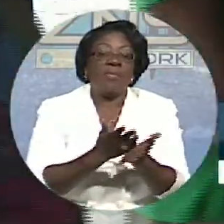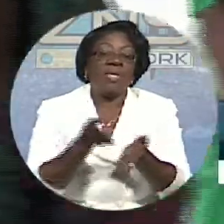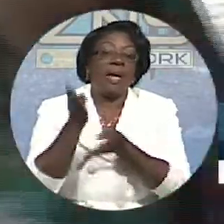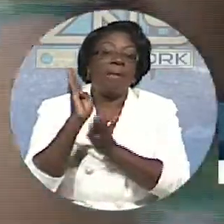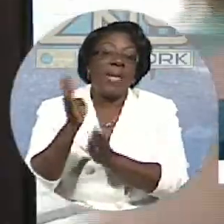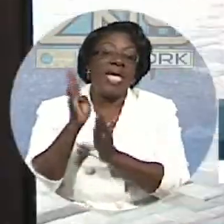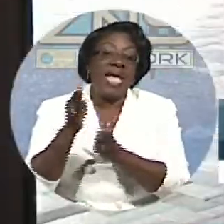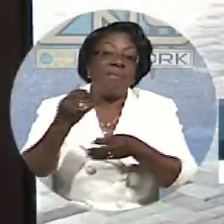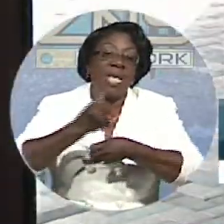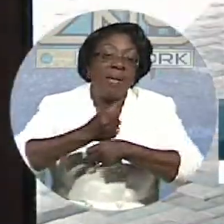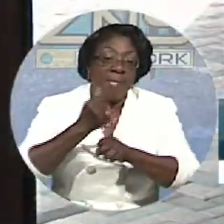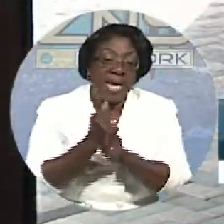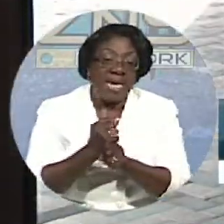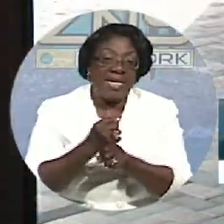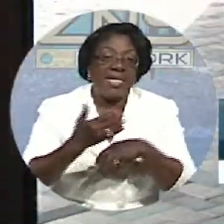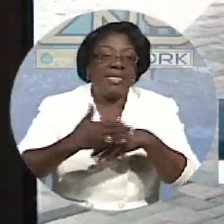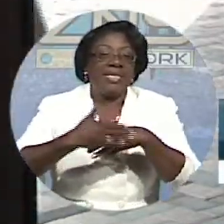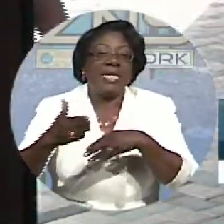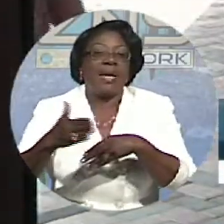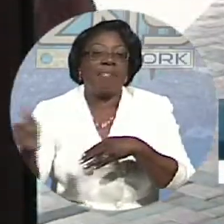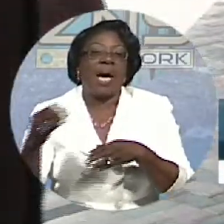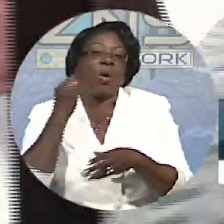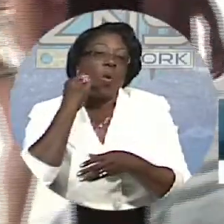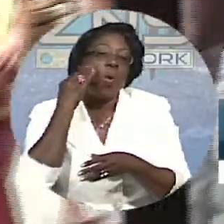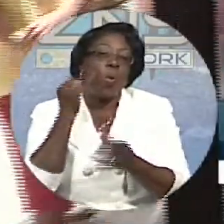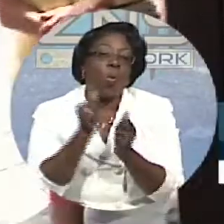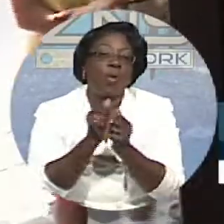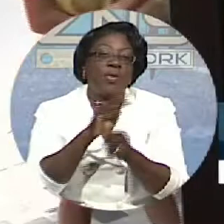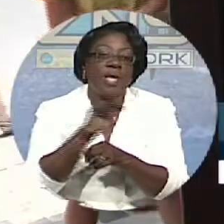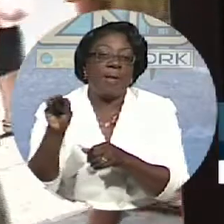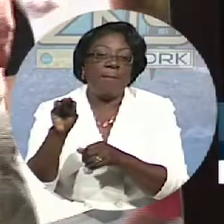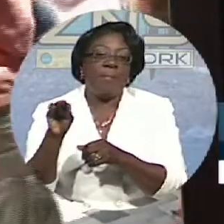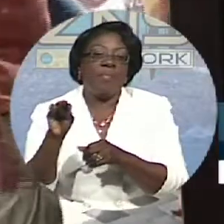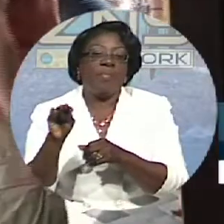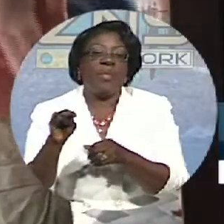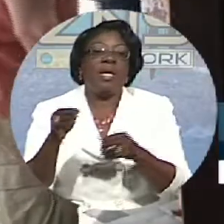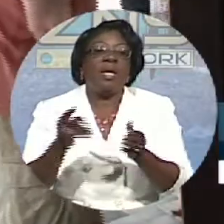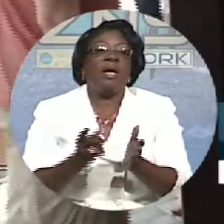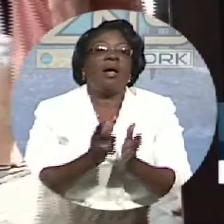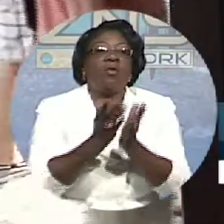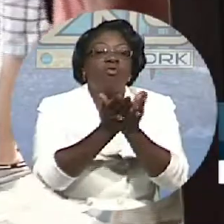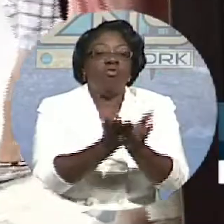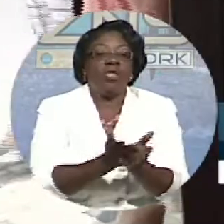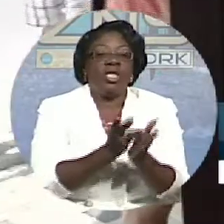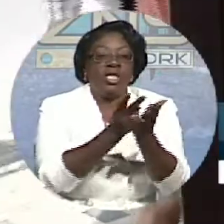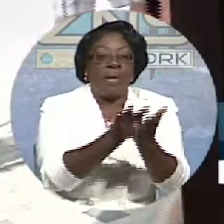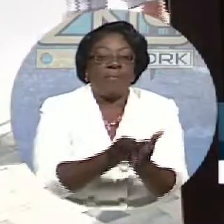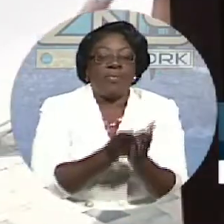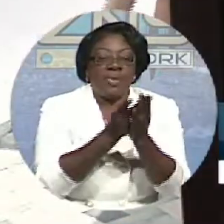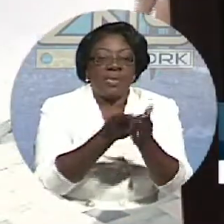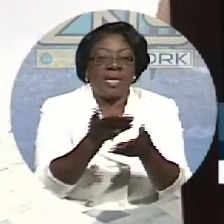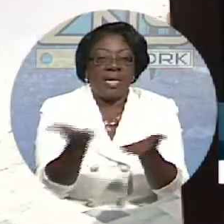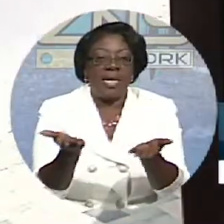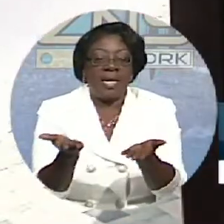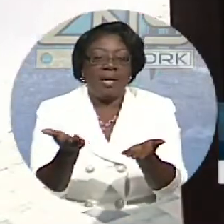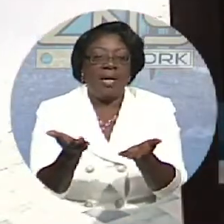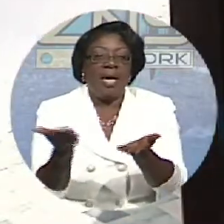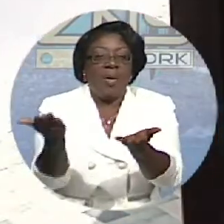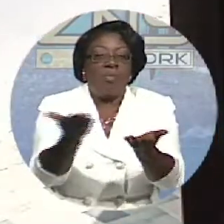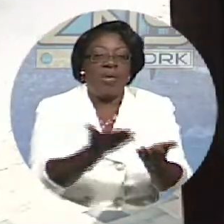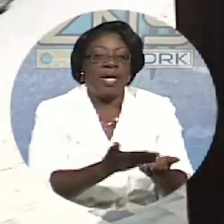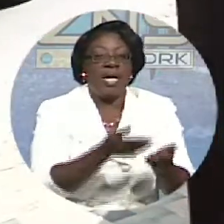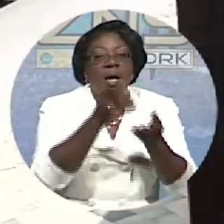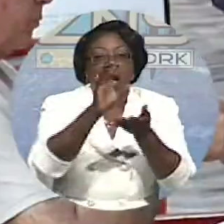Prince George Wharf this holiday weekend, bringing with them hundreds of visitors. Now, a few of them we spoke with say they are truly enjoying their